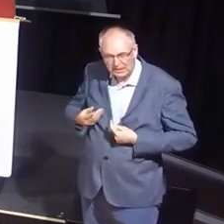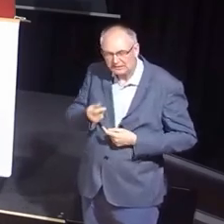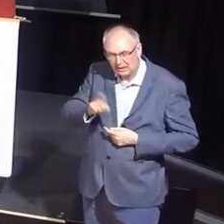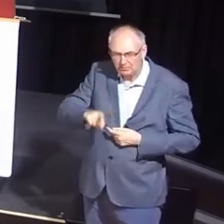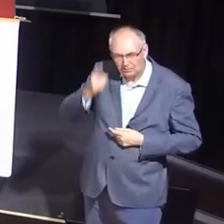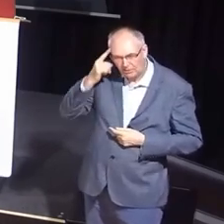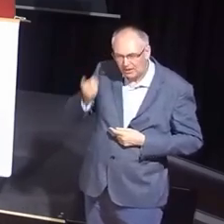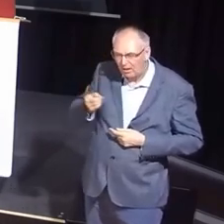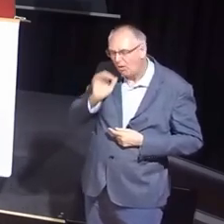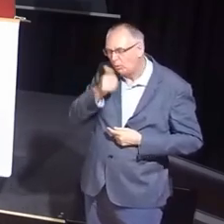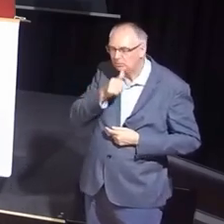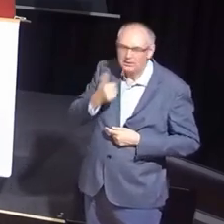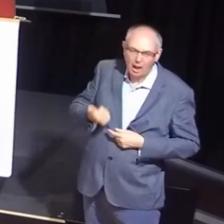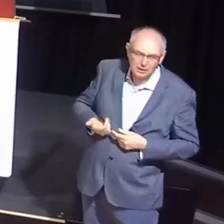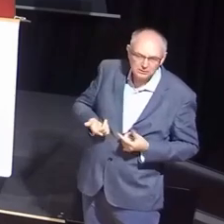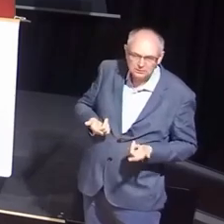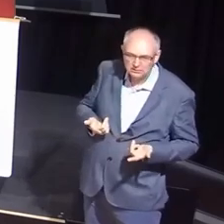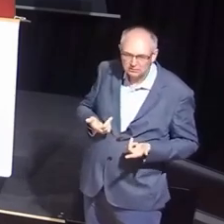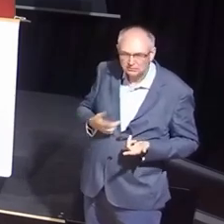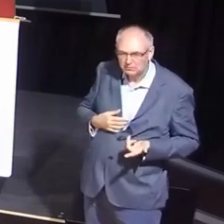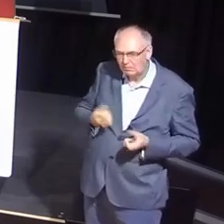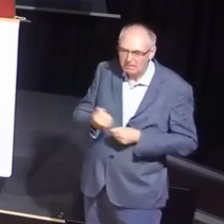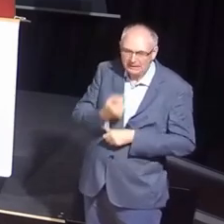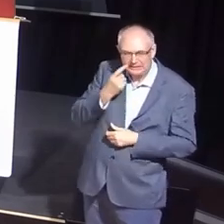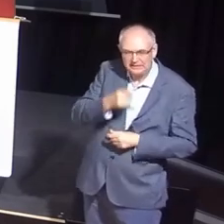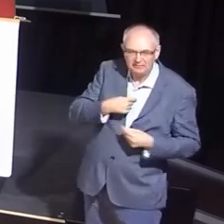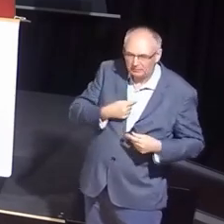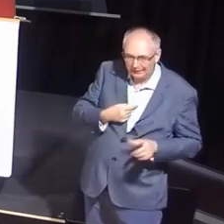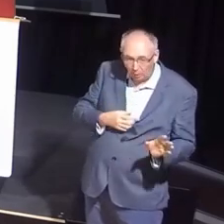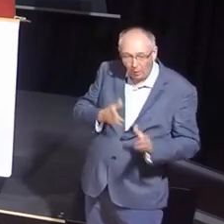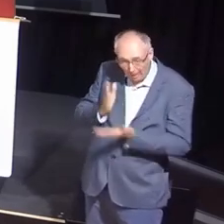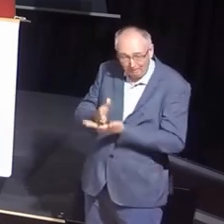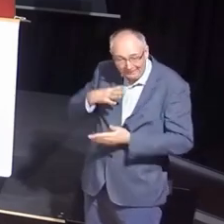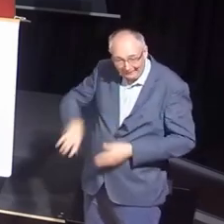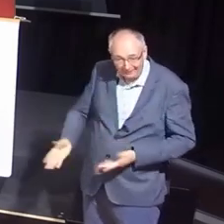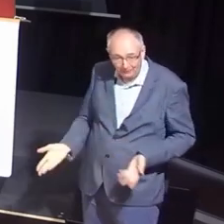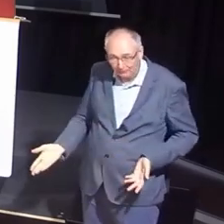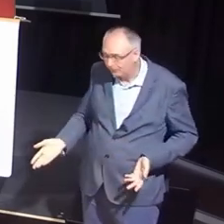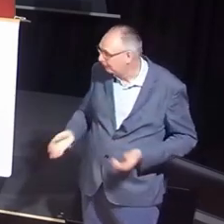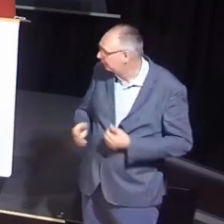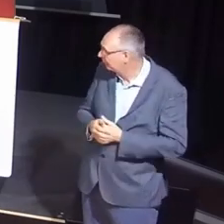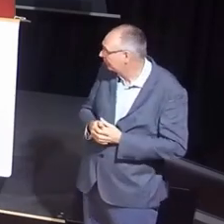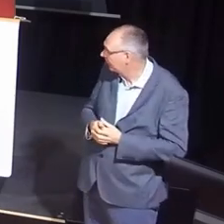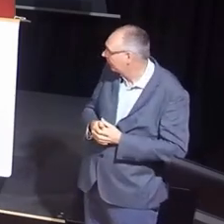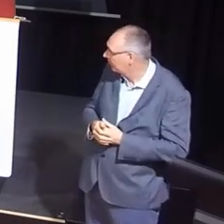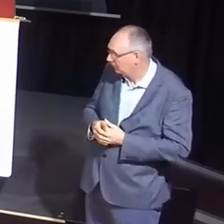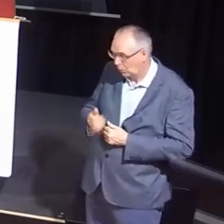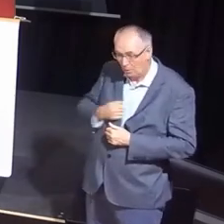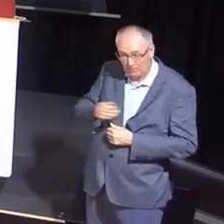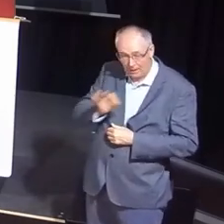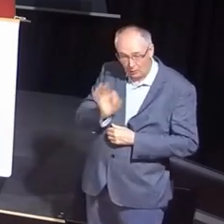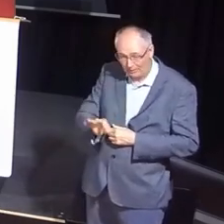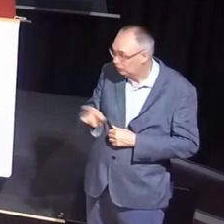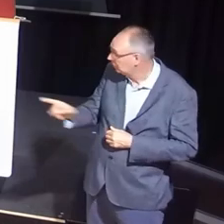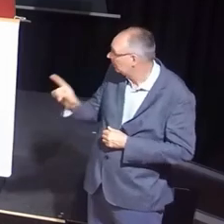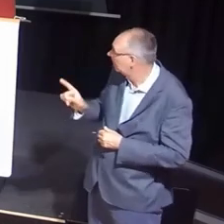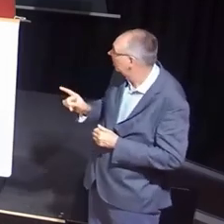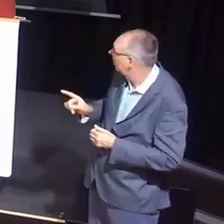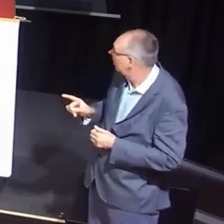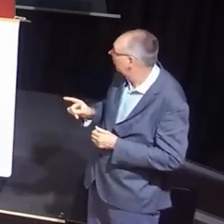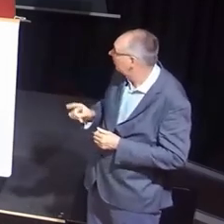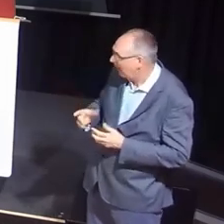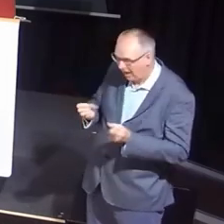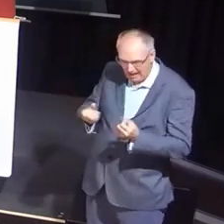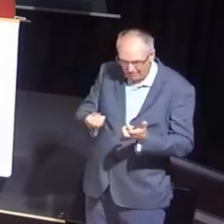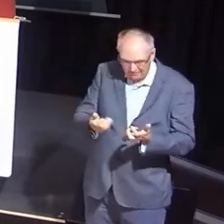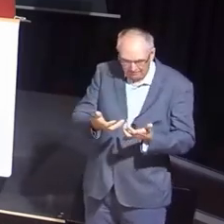as, oh, that's just a good, nice to have kind of thing. So my question for everybody would be, if I can find it on here, is there like a mechanic in a game